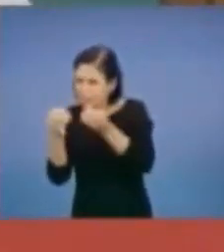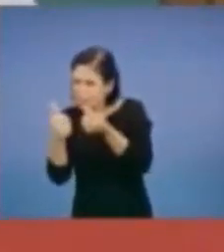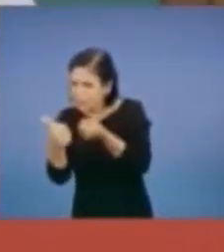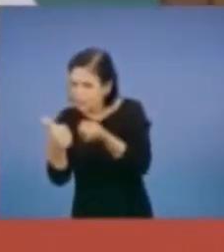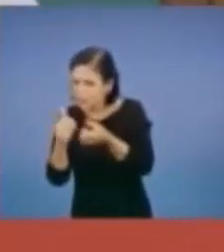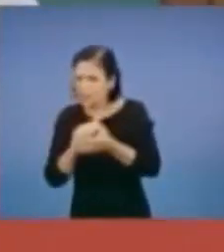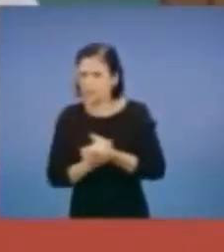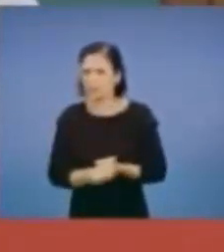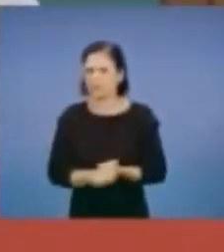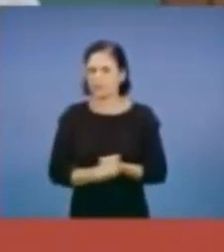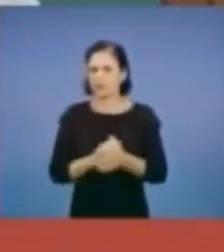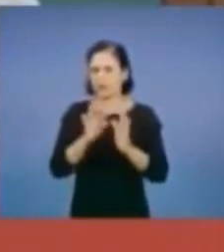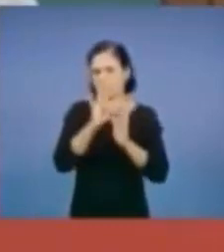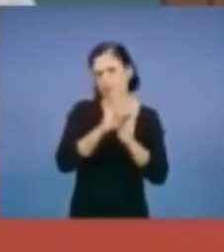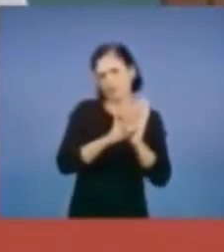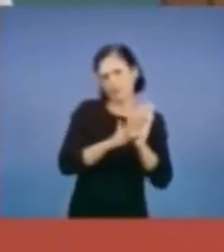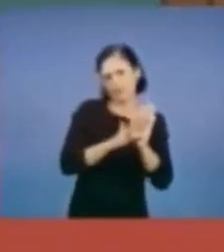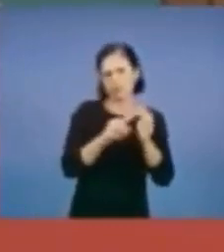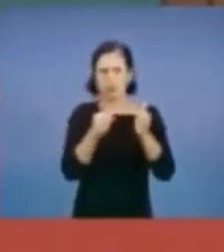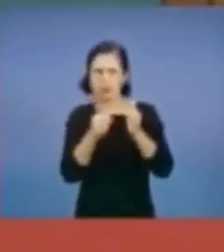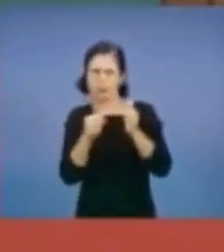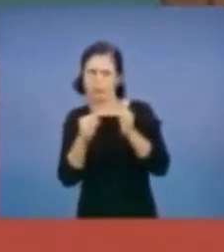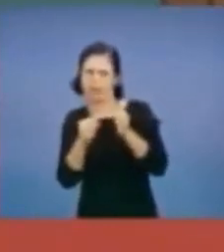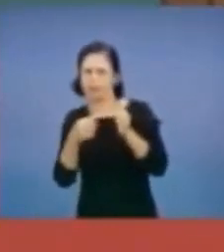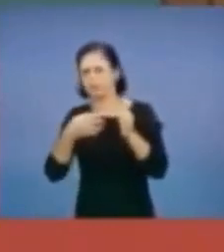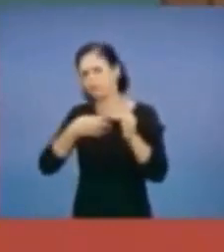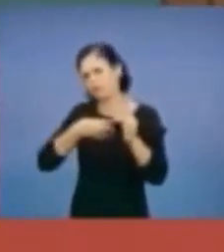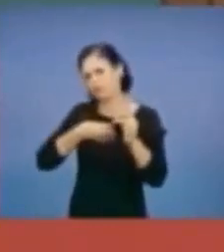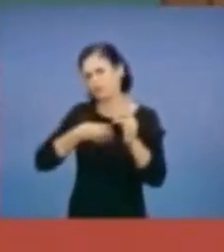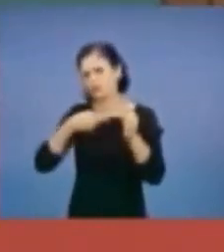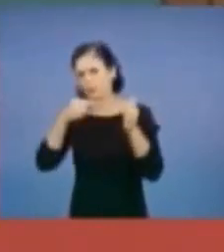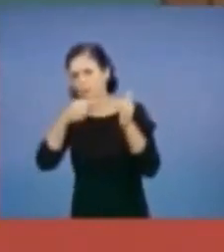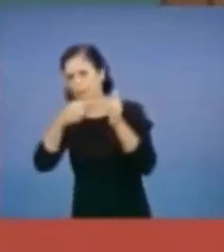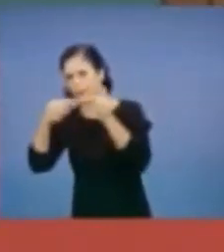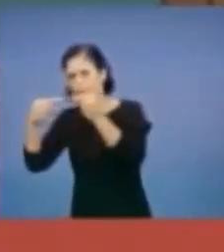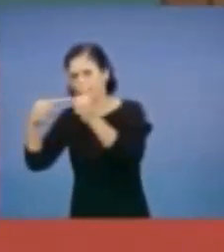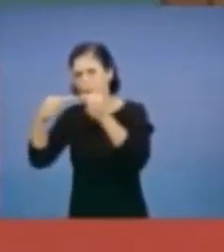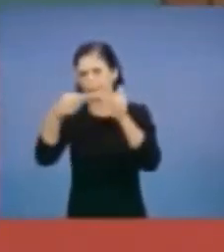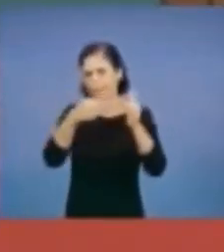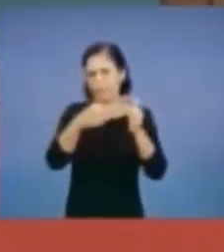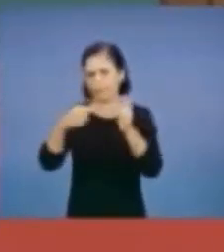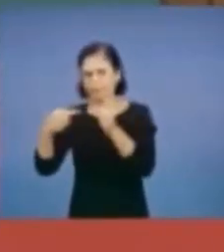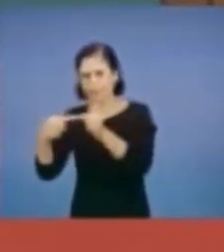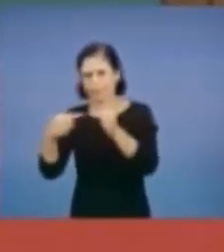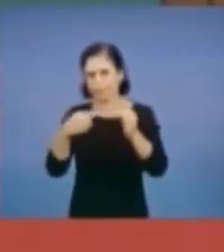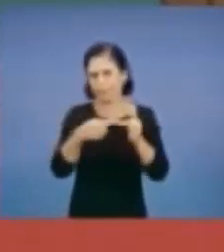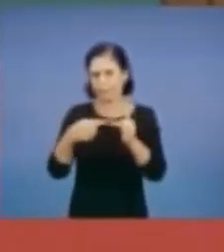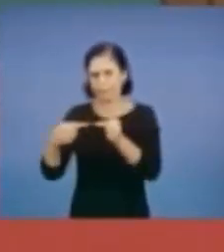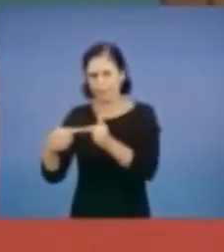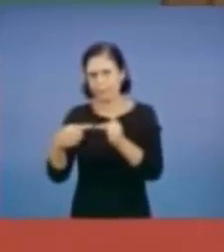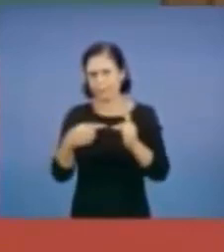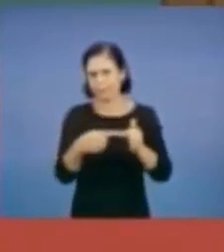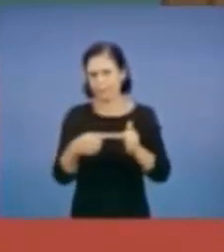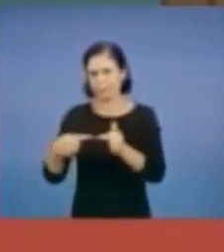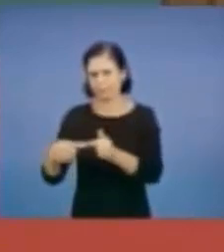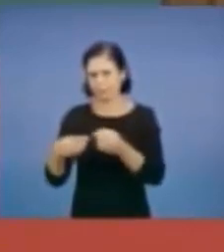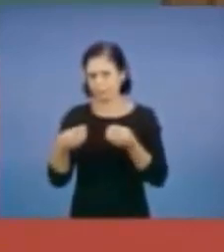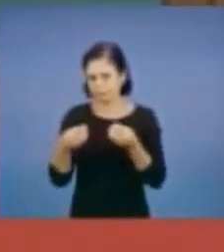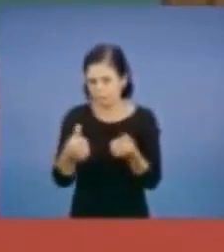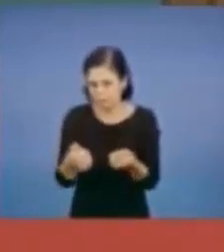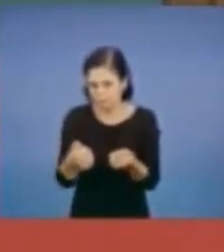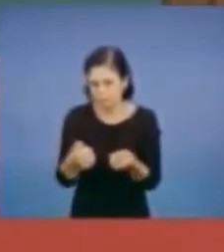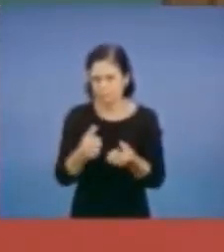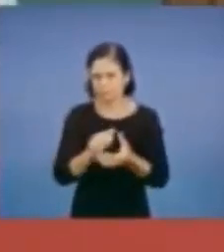This text is related to this aspect, and this other text is related to this other aspect. There are five or six